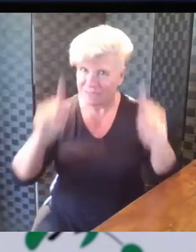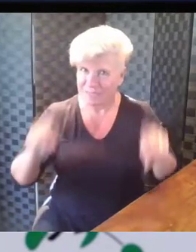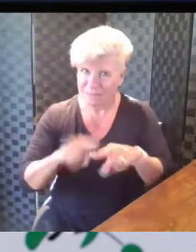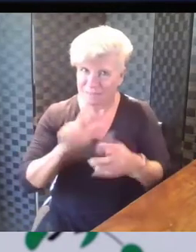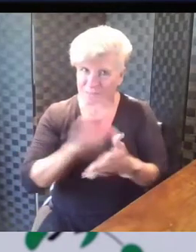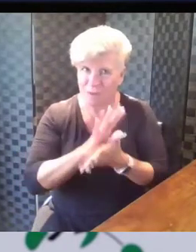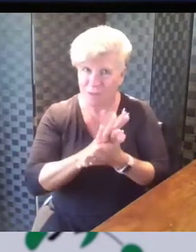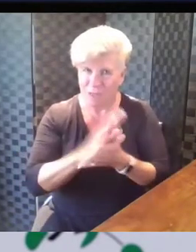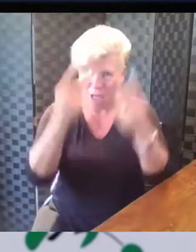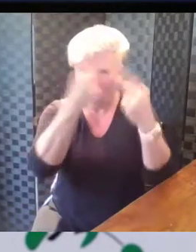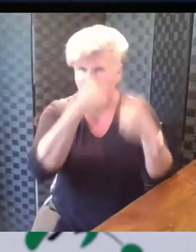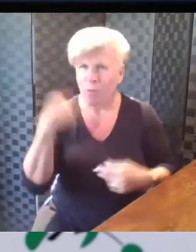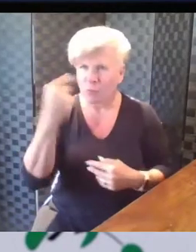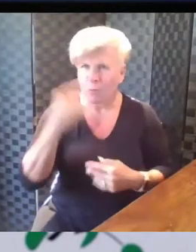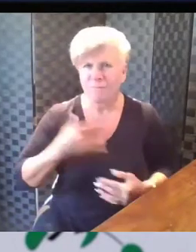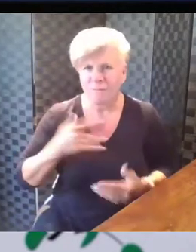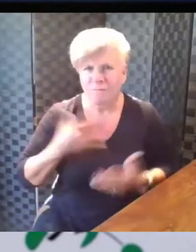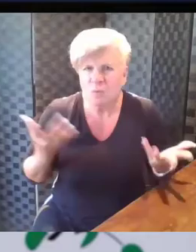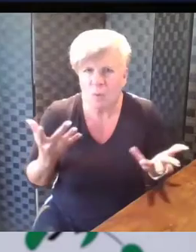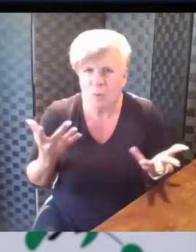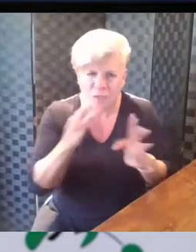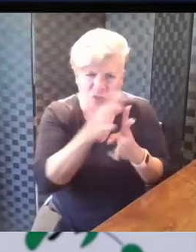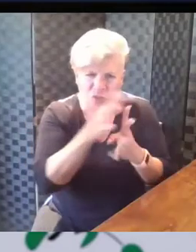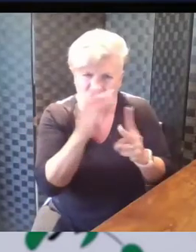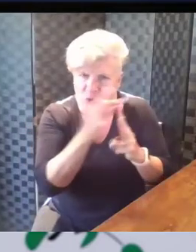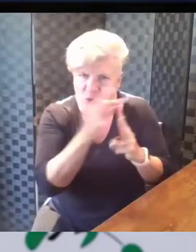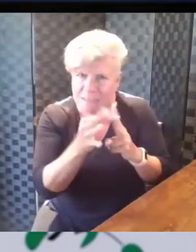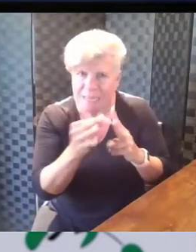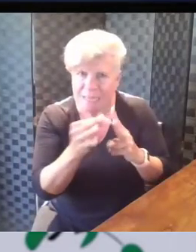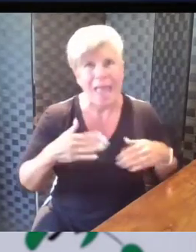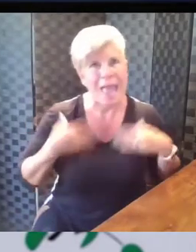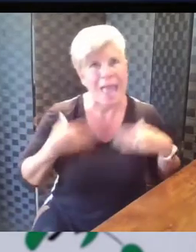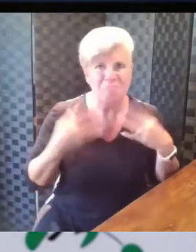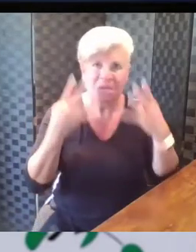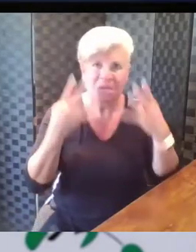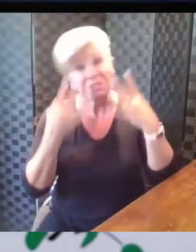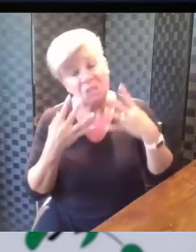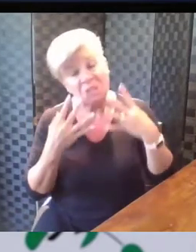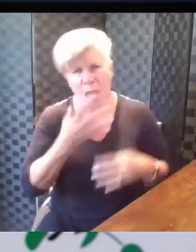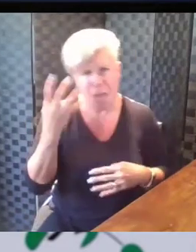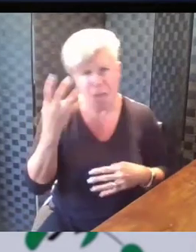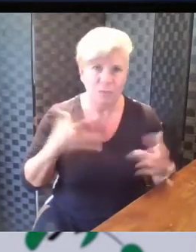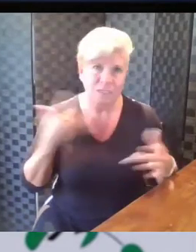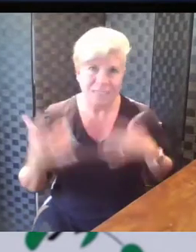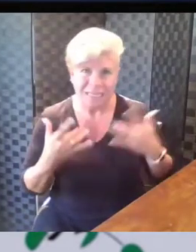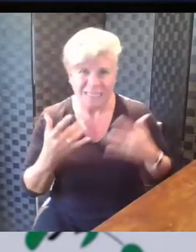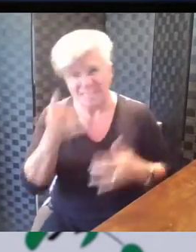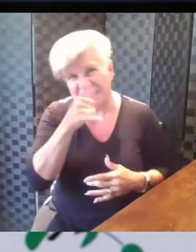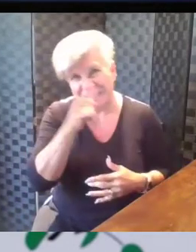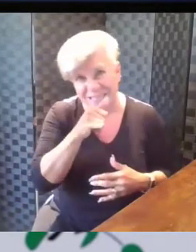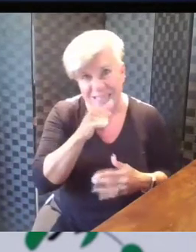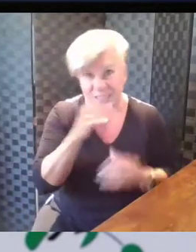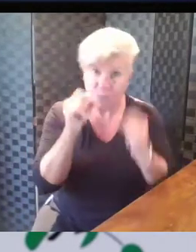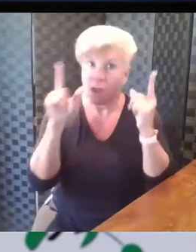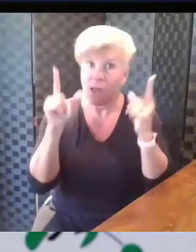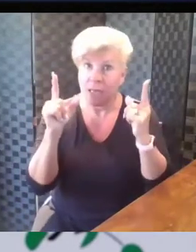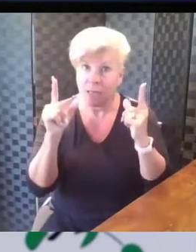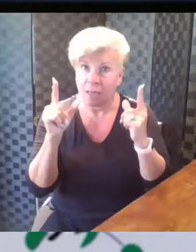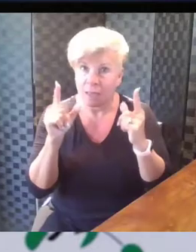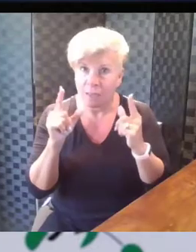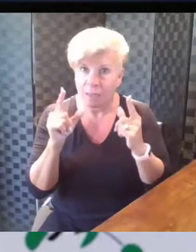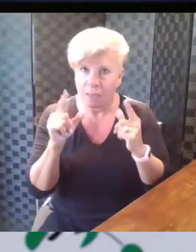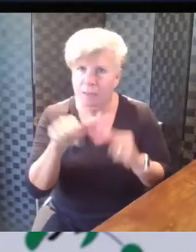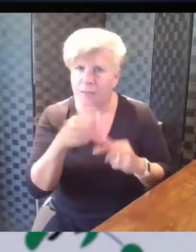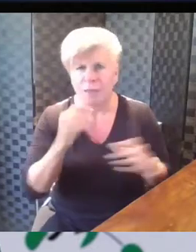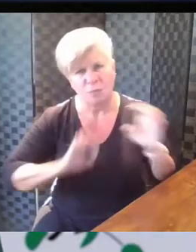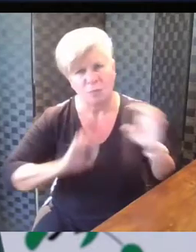look when I am feeling. And the choices are happy, sad, angry, excited, silly, surprised. And there's